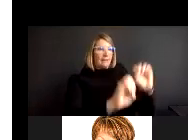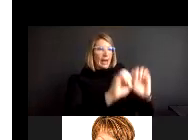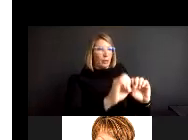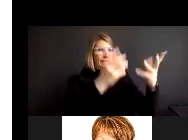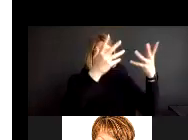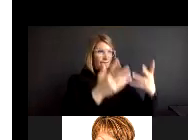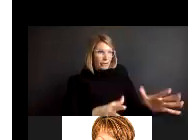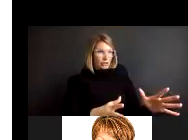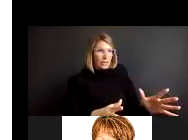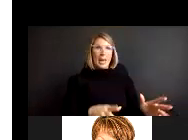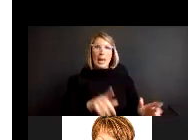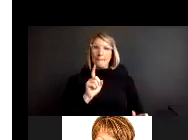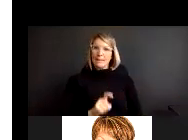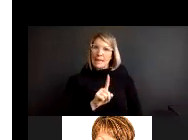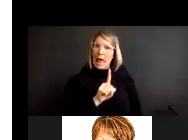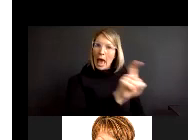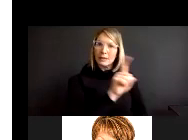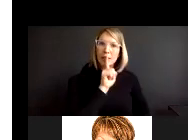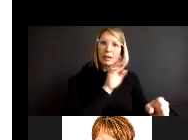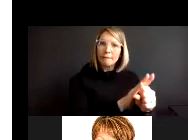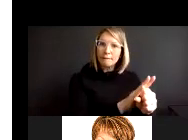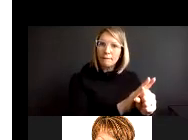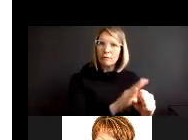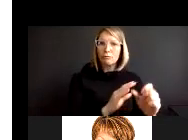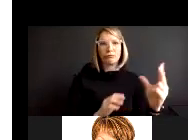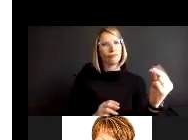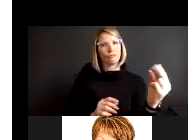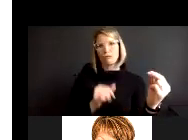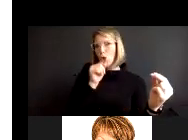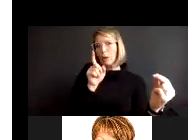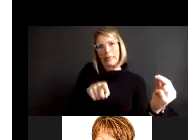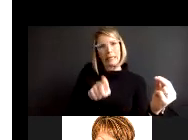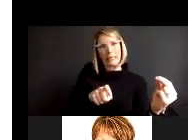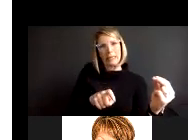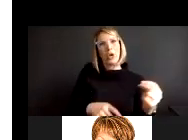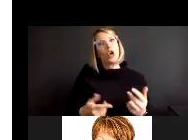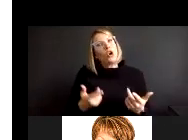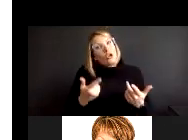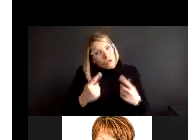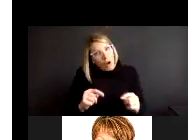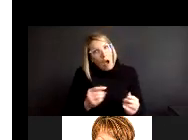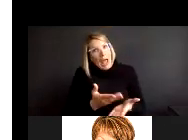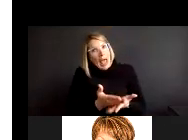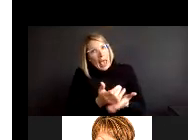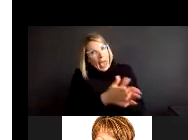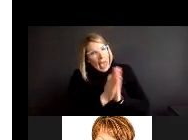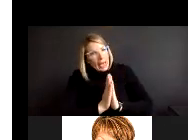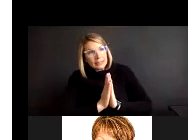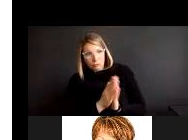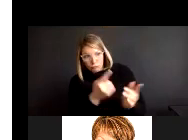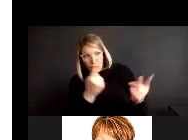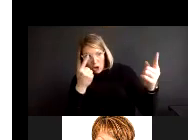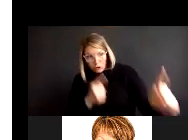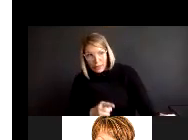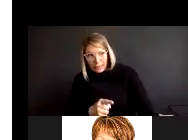anymore. We still try to maintain it, and we're always trying to maintain a positive relationship.